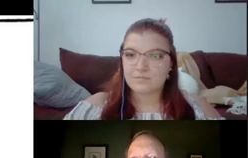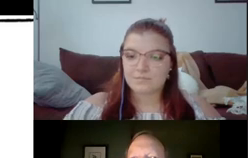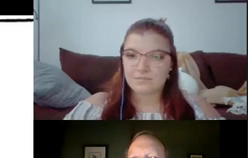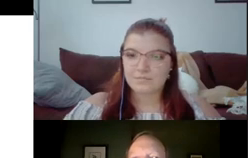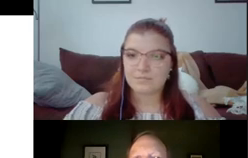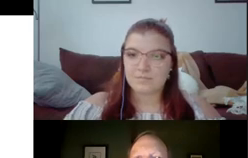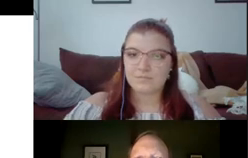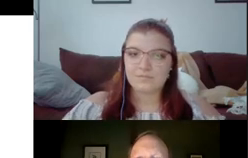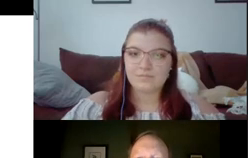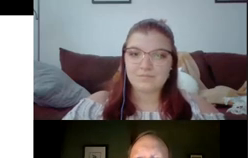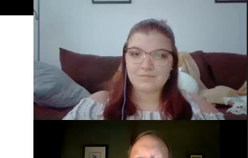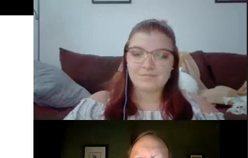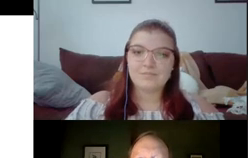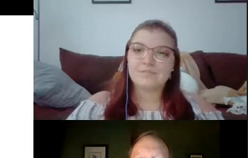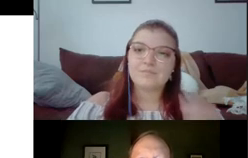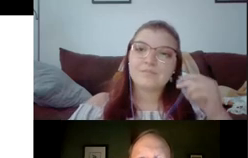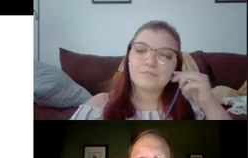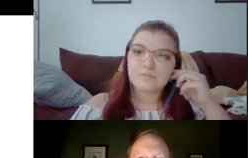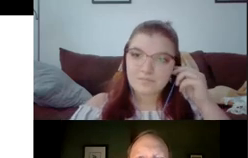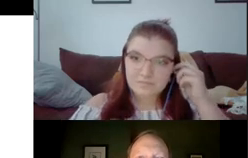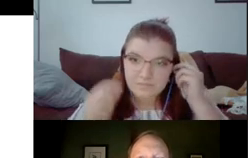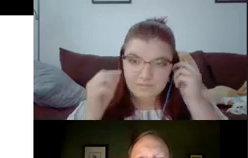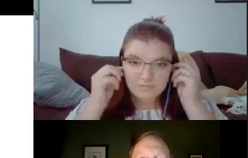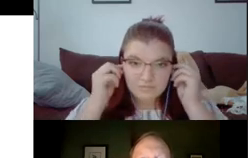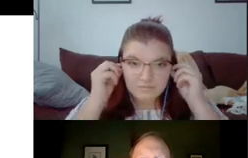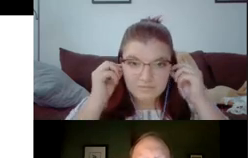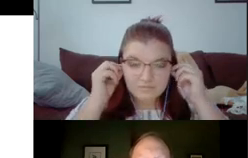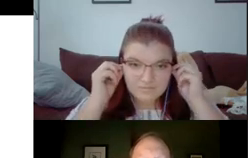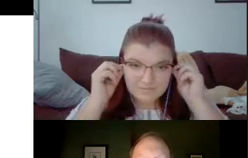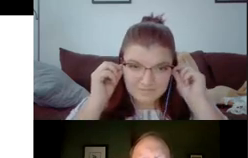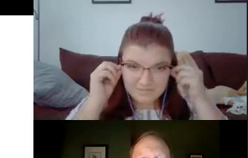they built a new building here.